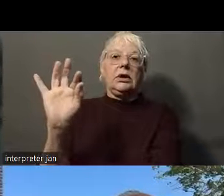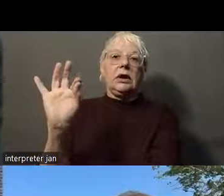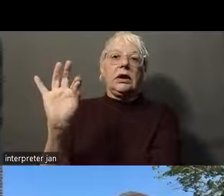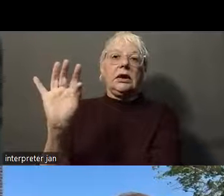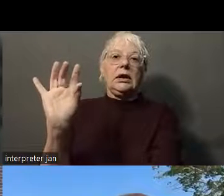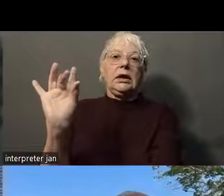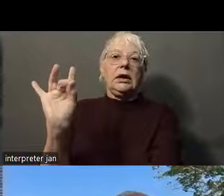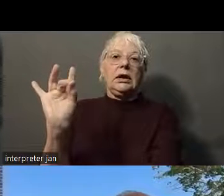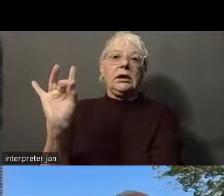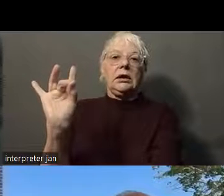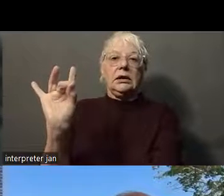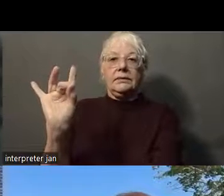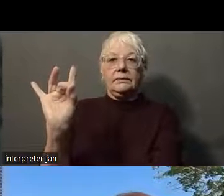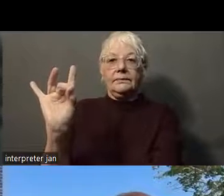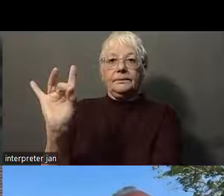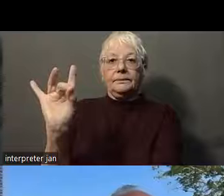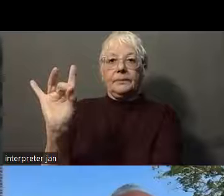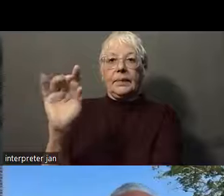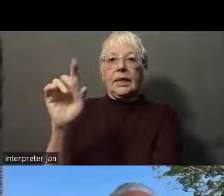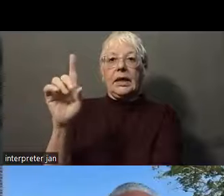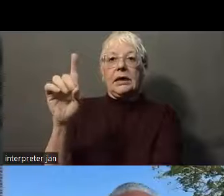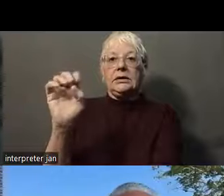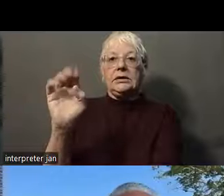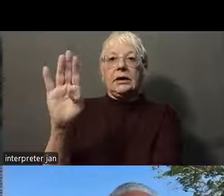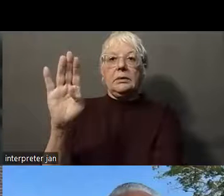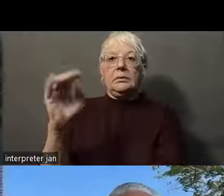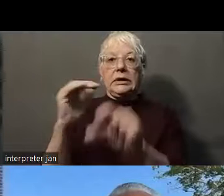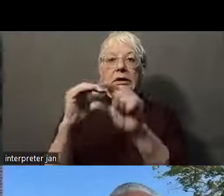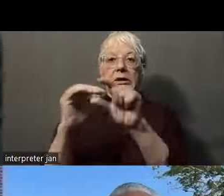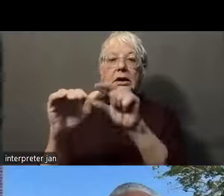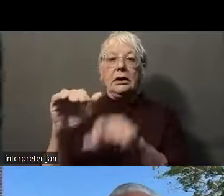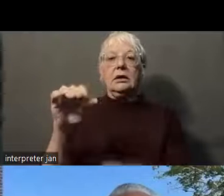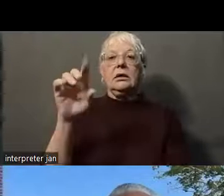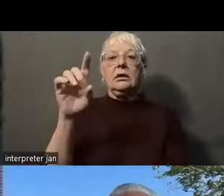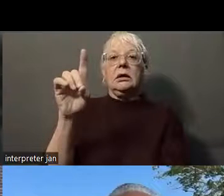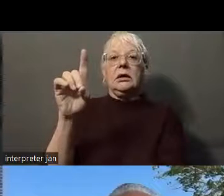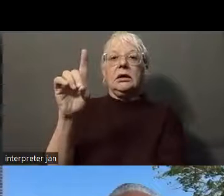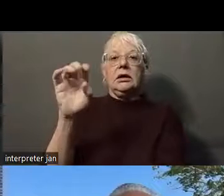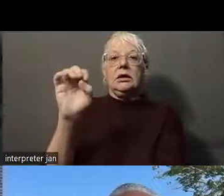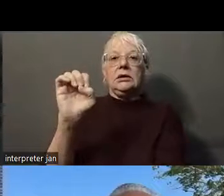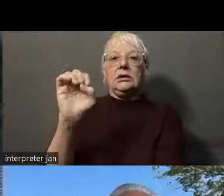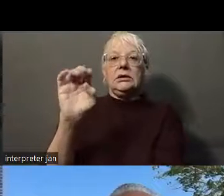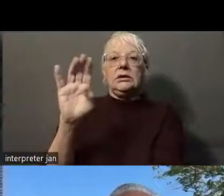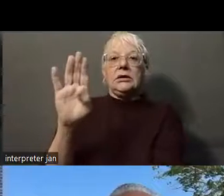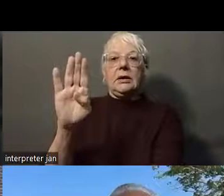323-899-9398. Deb's email is Deb Roberson,